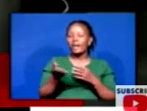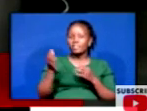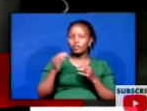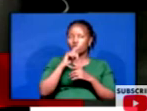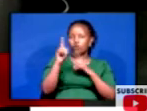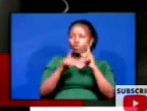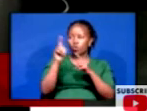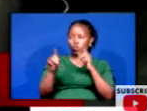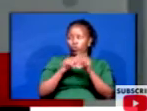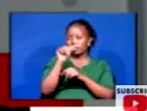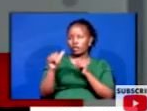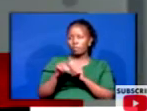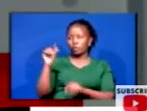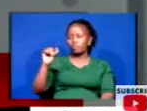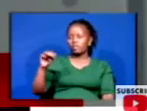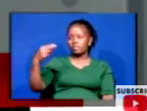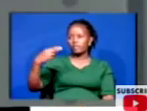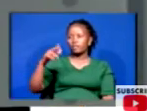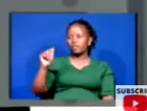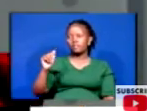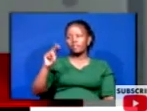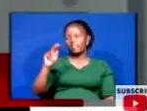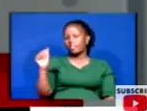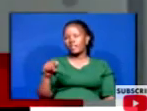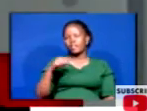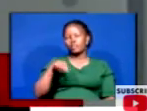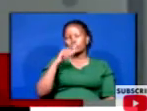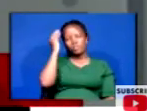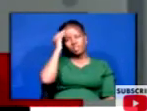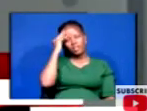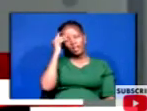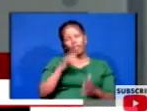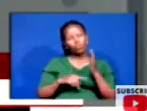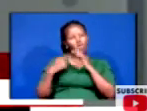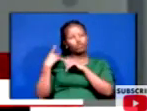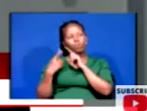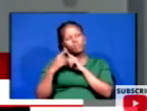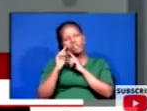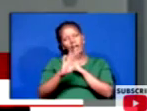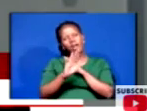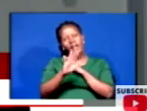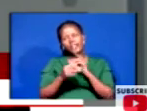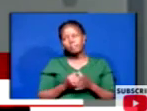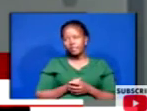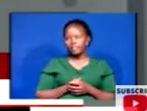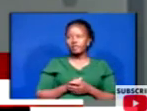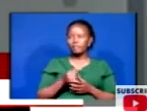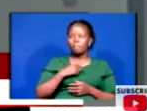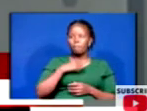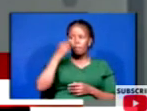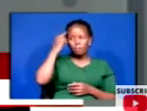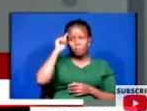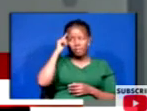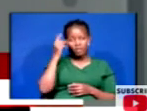very, very powerful. Yeah. And you've asked, how can we learn from the experience? Exactly, yes. Proceed. My thinking is, it takes